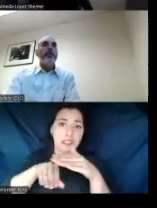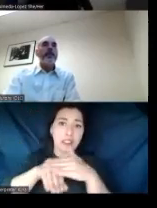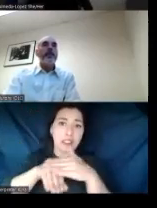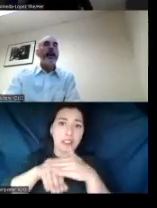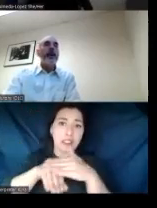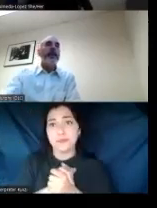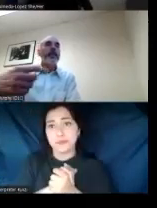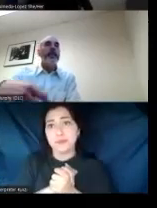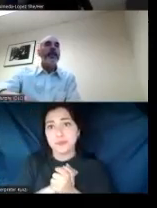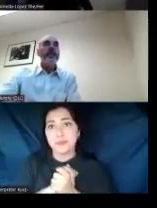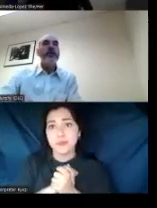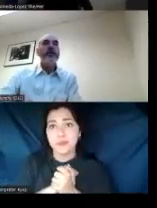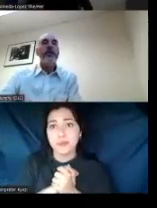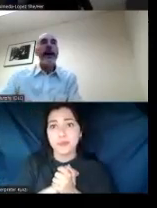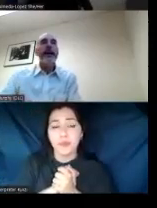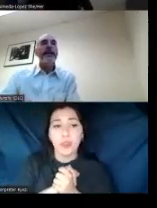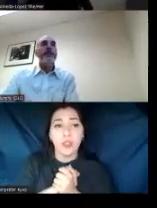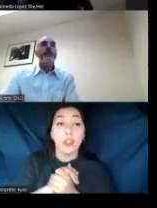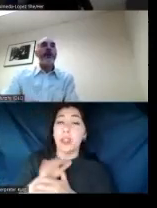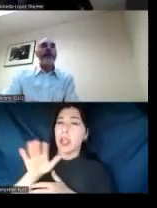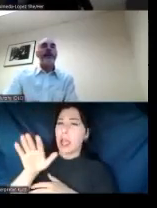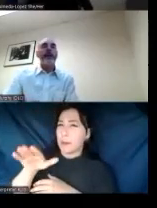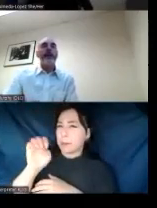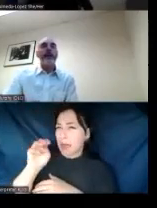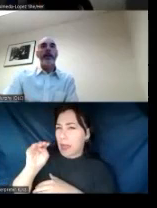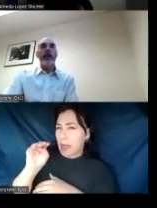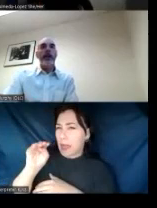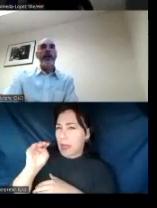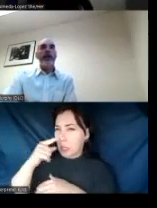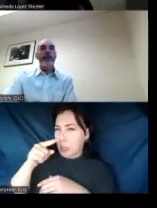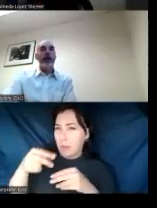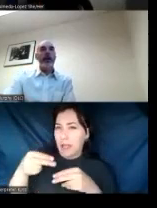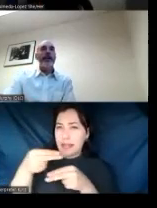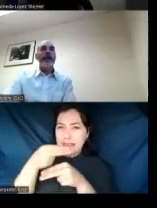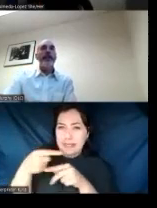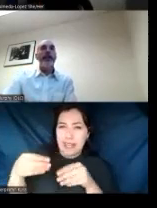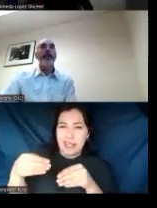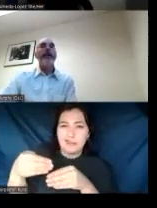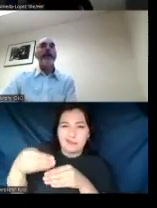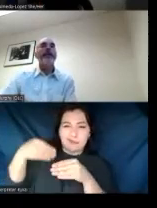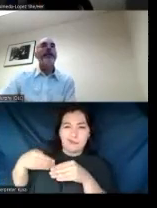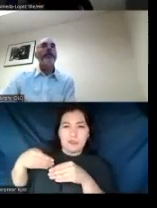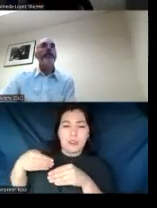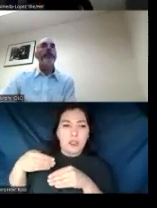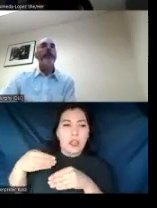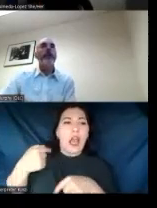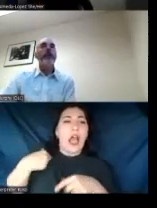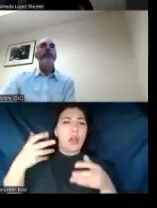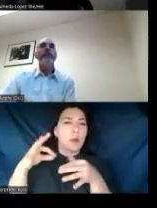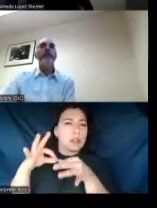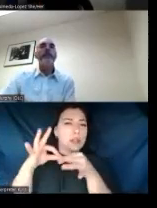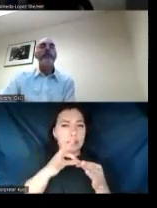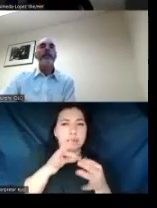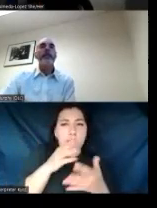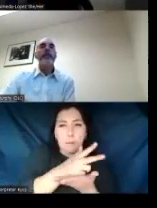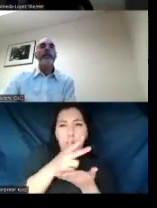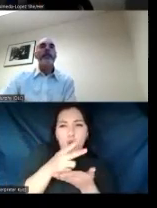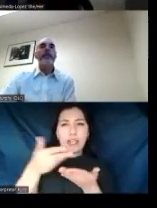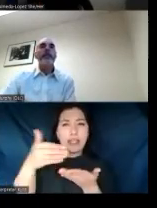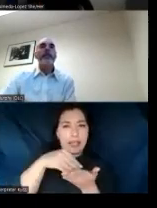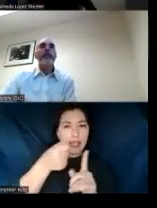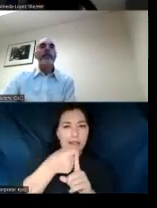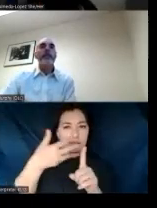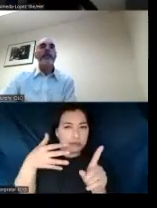So, Emily, can you jump back to the prior slide? Then I'll go back to parking and talk about that just a little bit more. How do